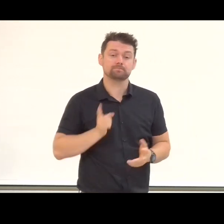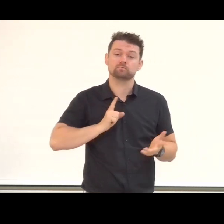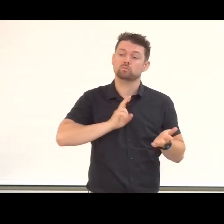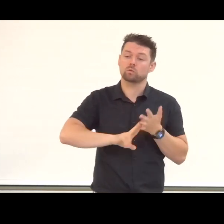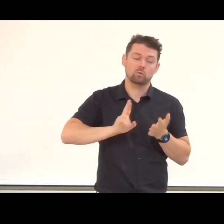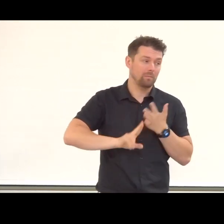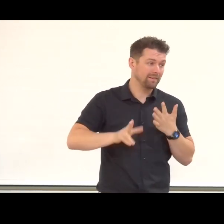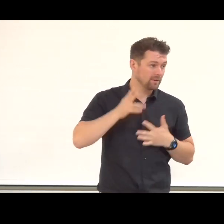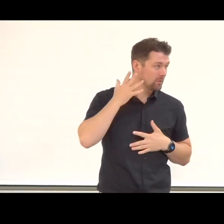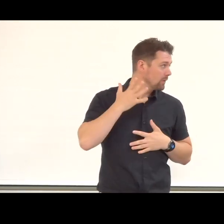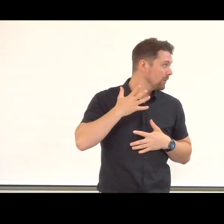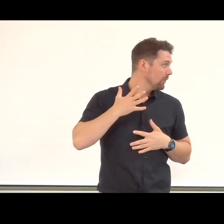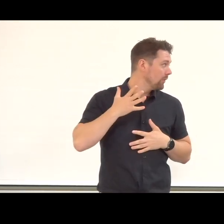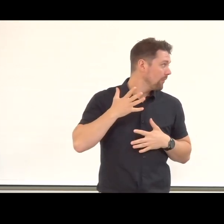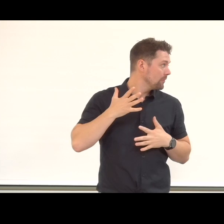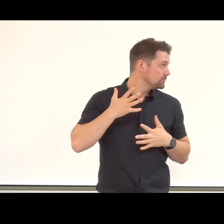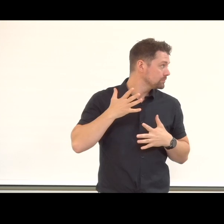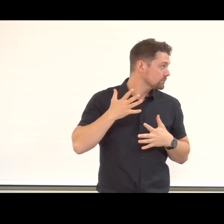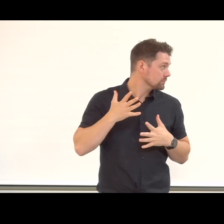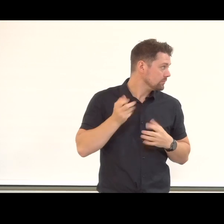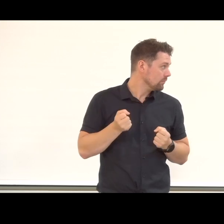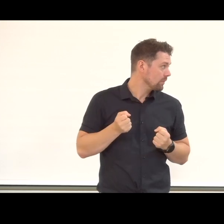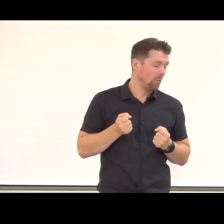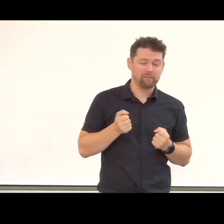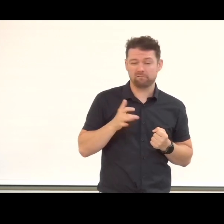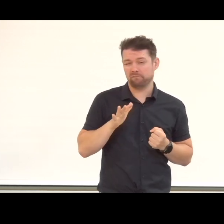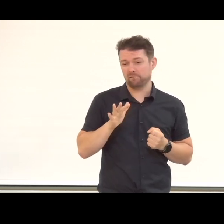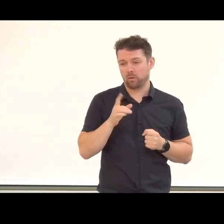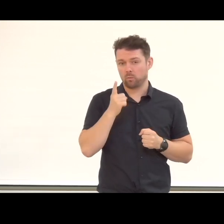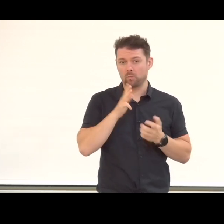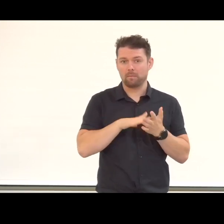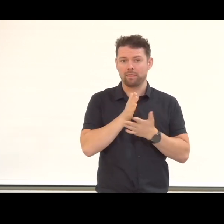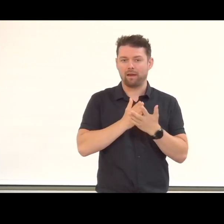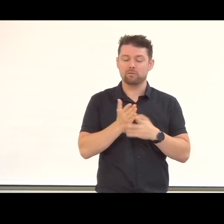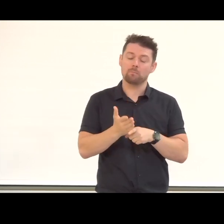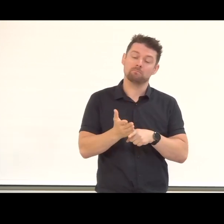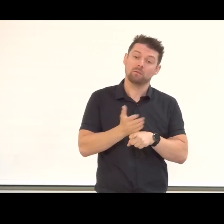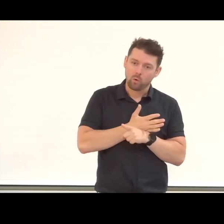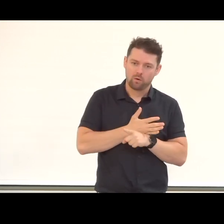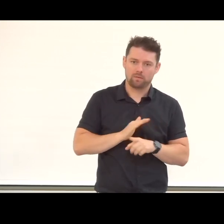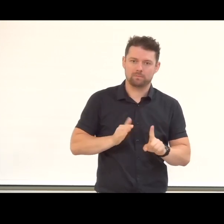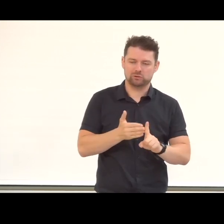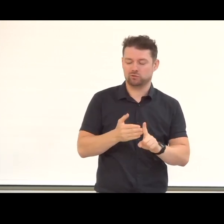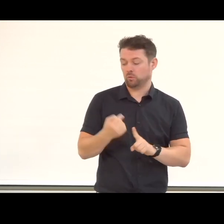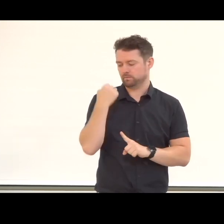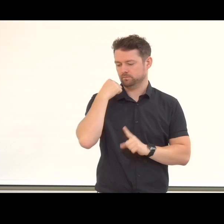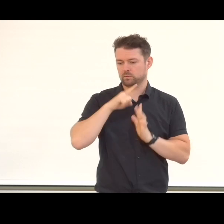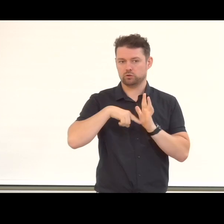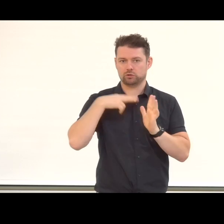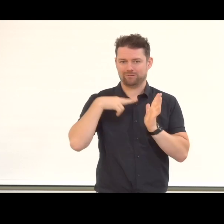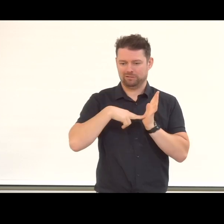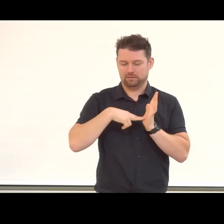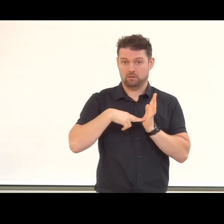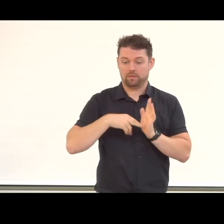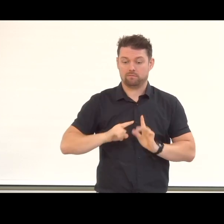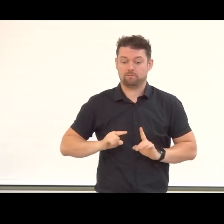the last dress rehearsal before the mission, a month and a half before the actual mission. So in this case, it was in January and the mission started in March